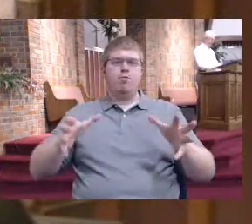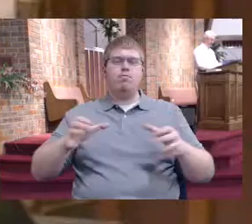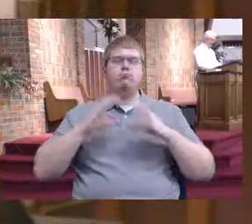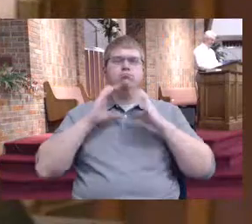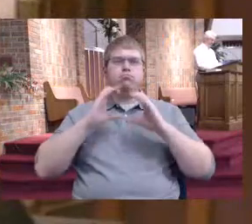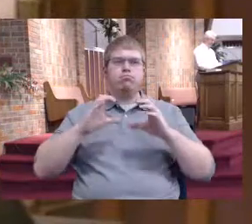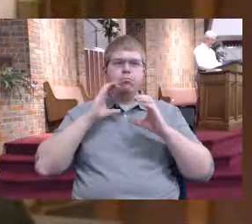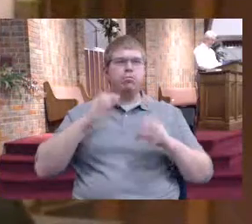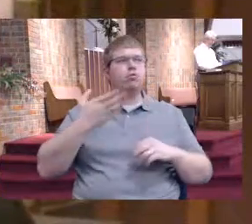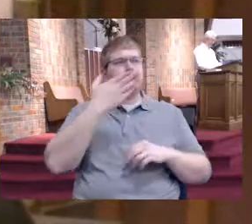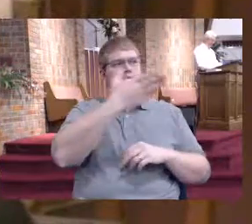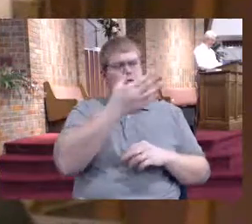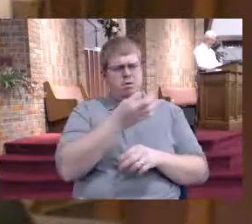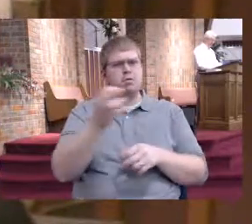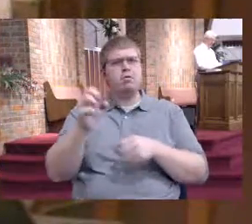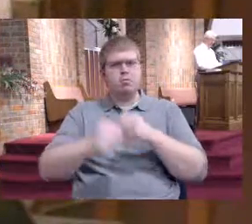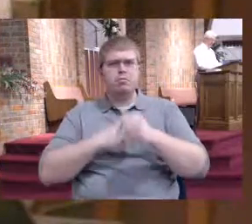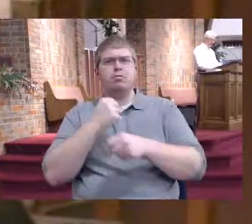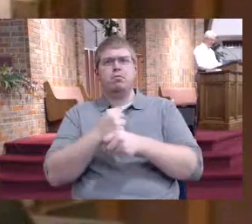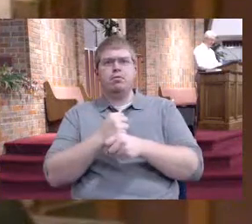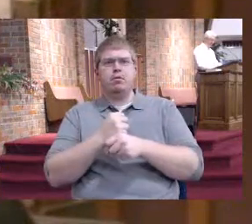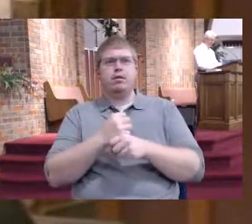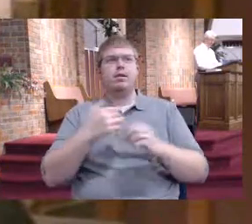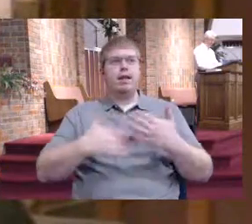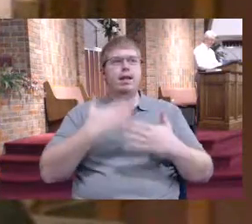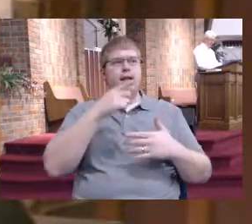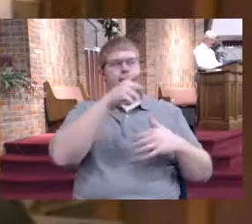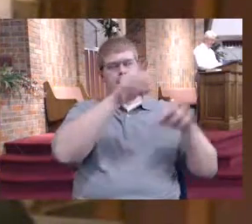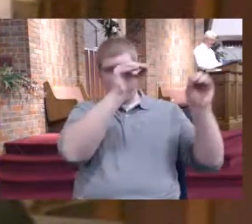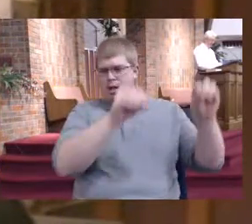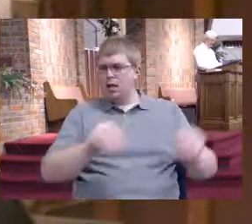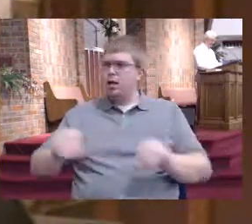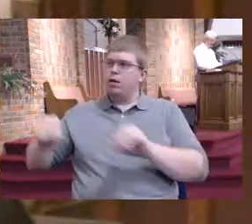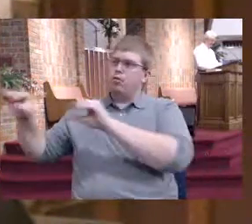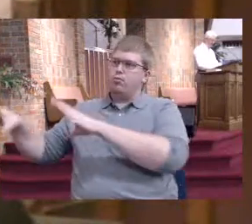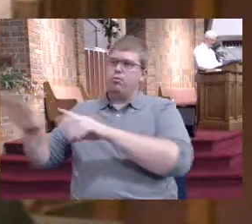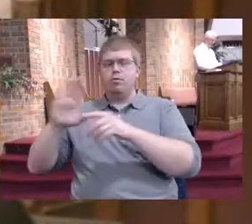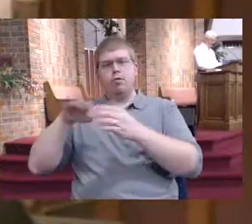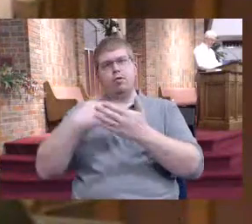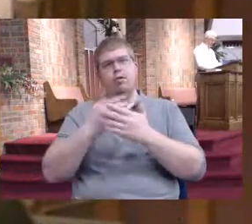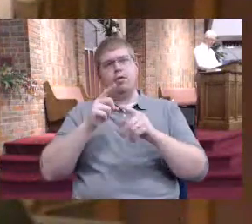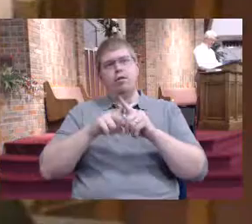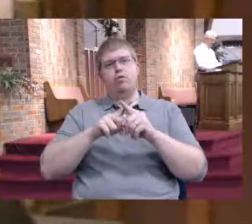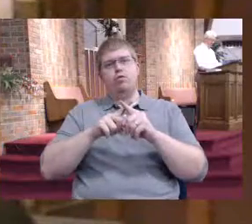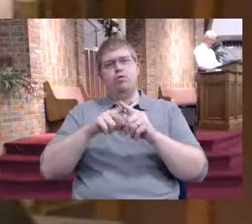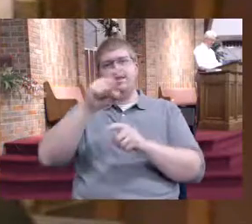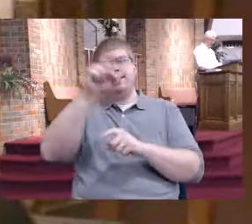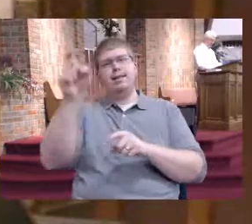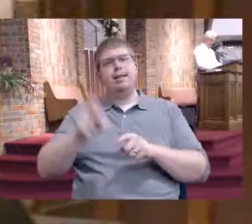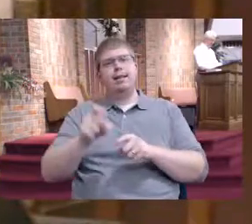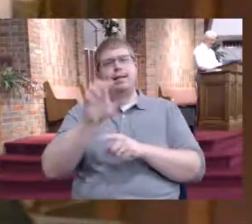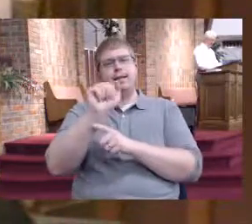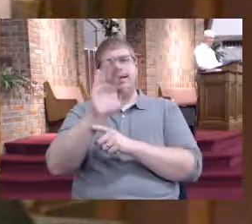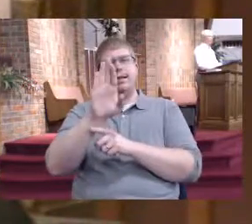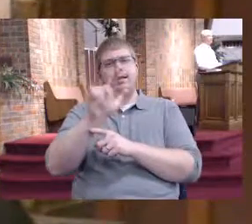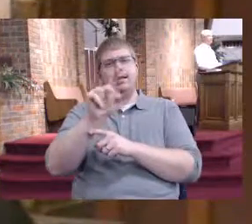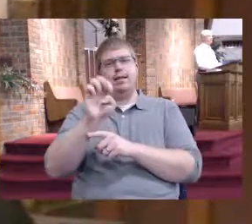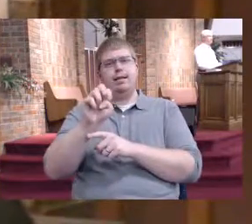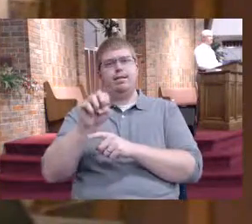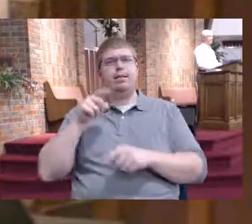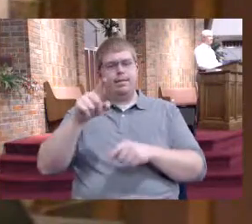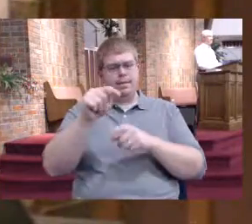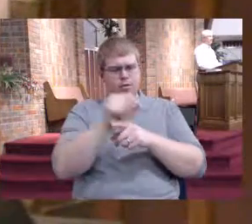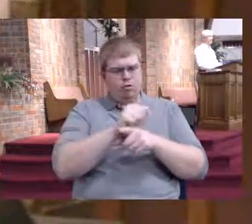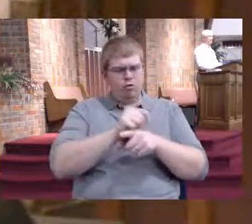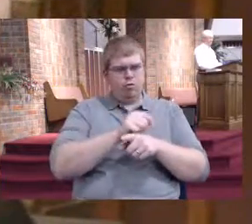Michigan for a few years before they moved as a family to Abilene, Texas, where they trained with the Halbert Institute of